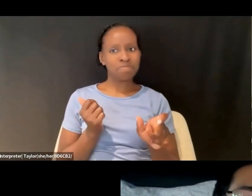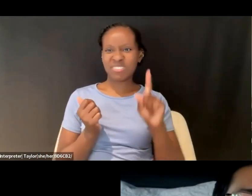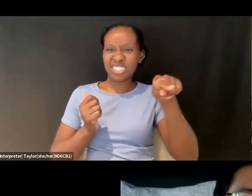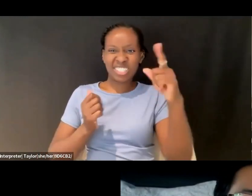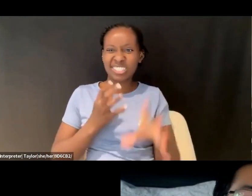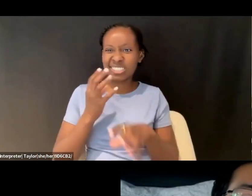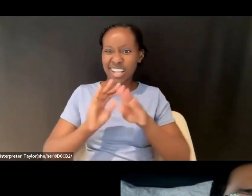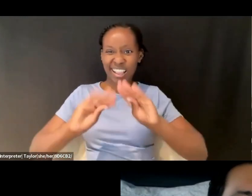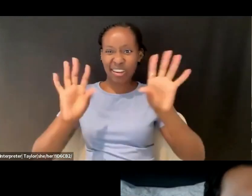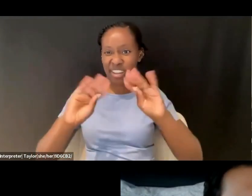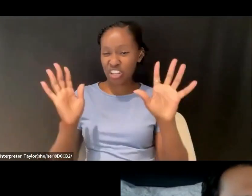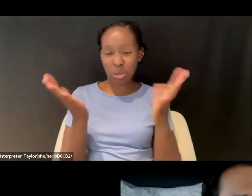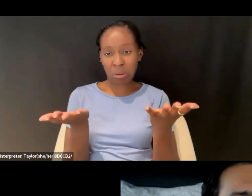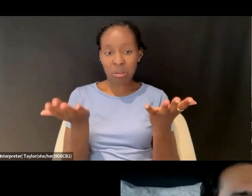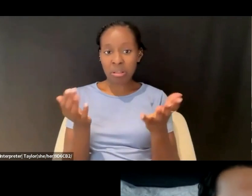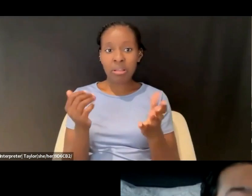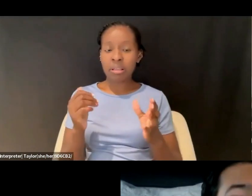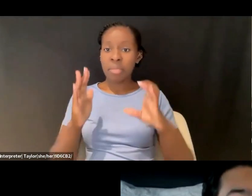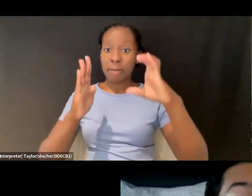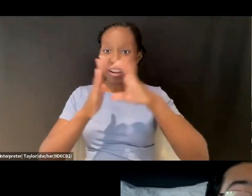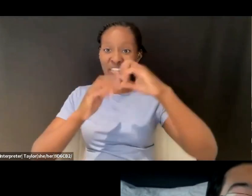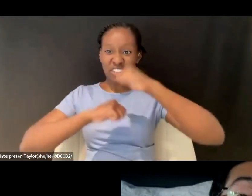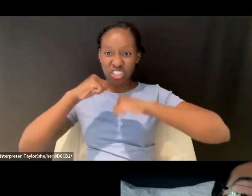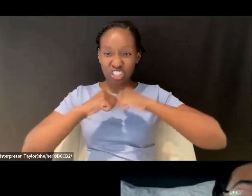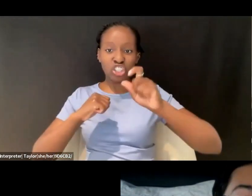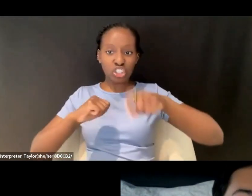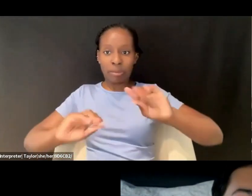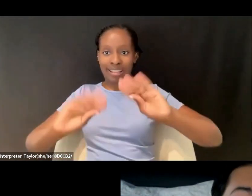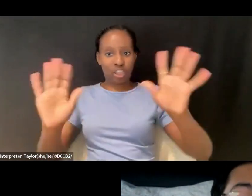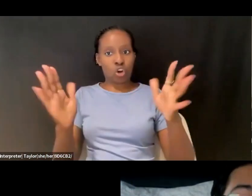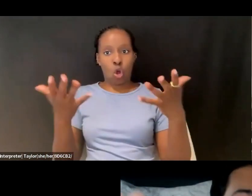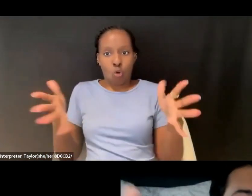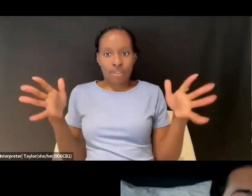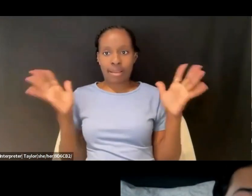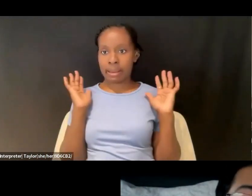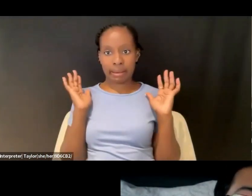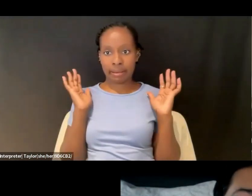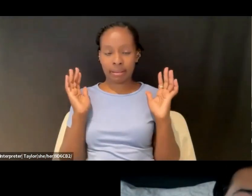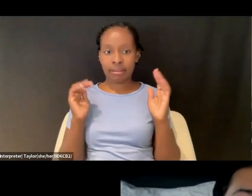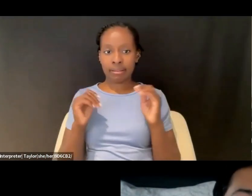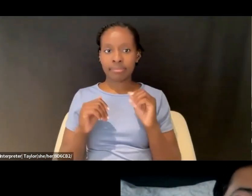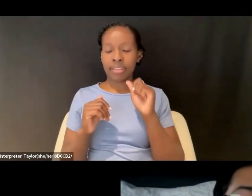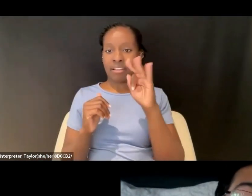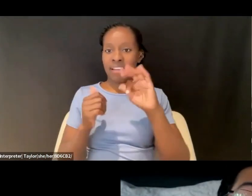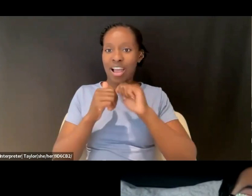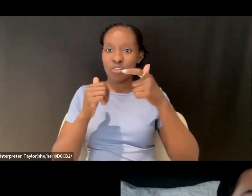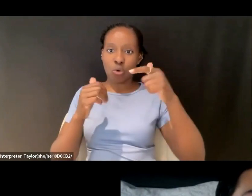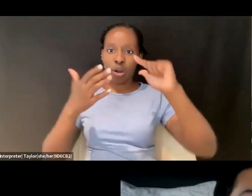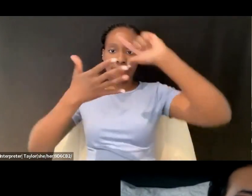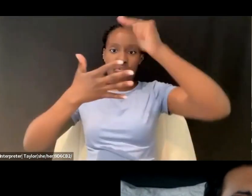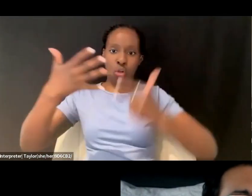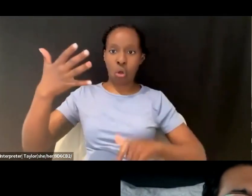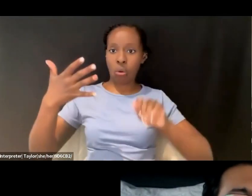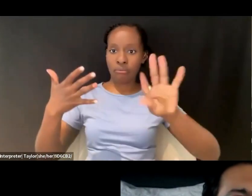additional clarification. The paragraph structure itself should be self-indicative of the organization of the abstract. So a